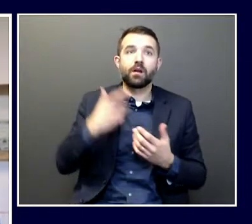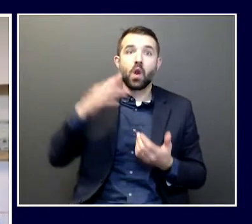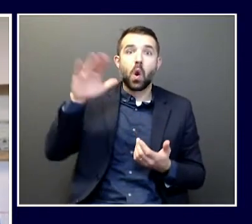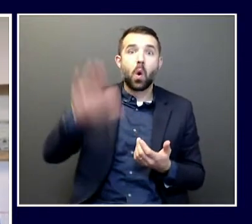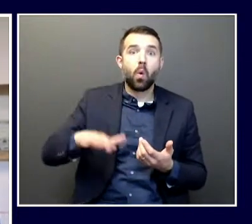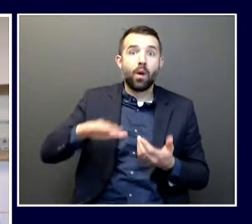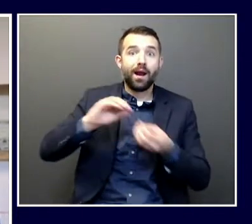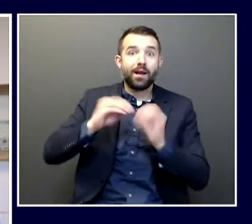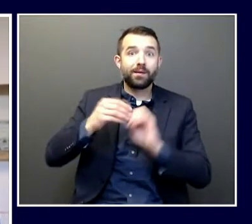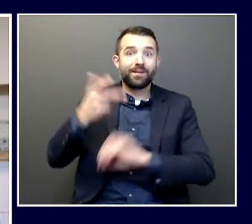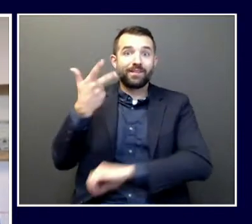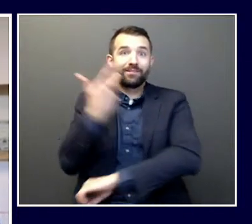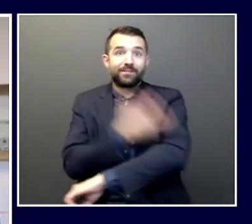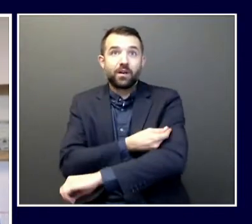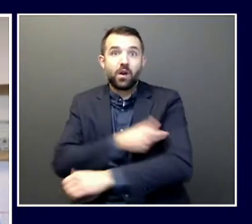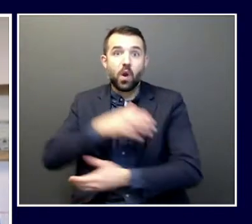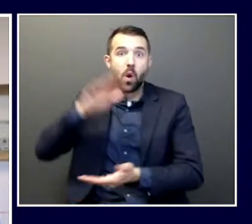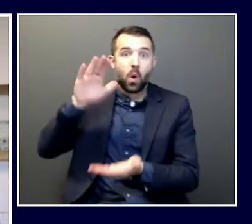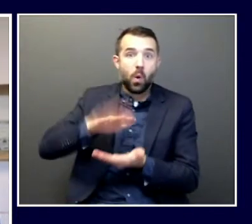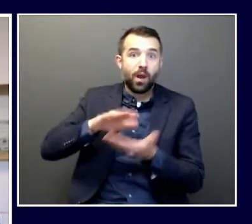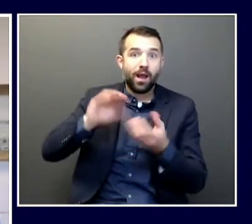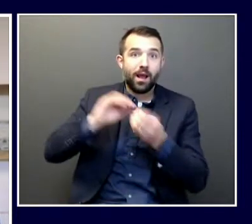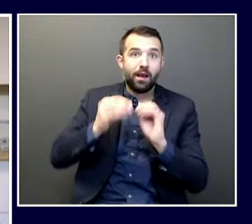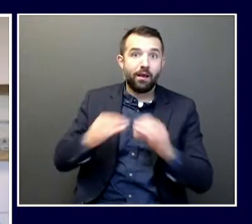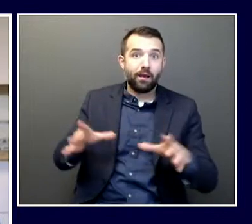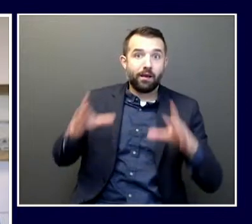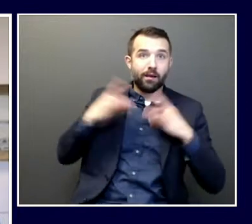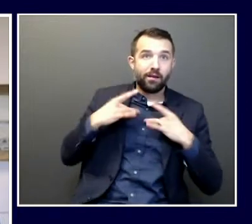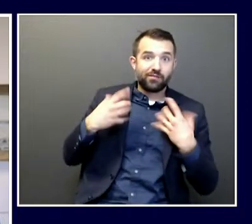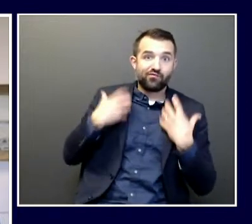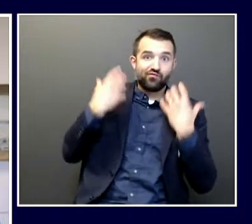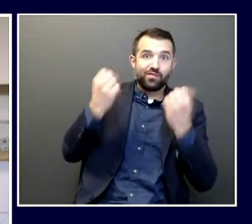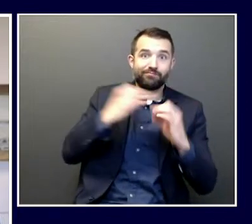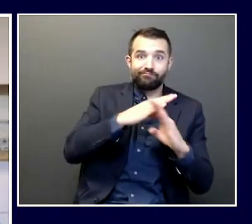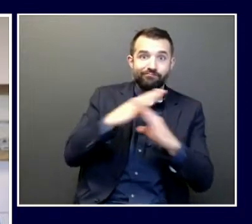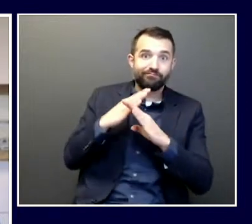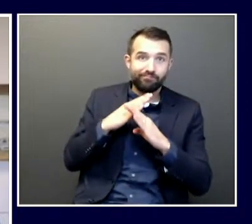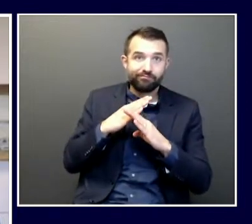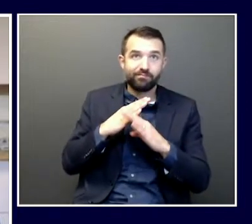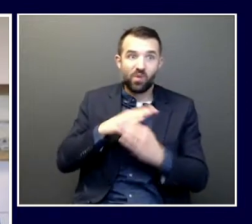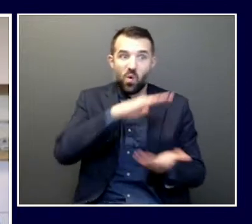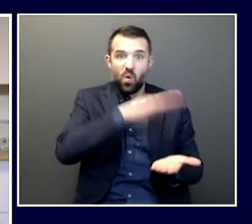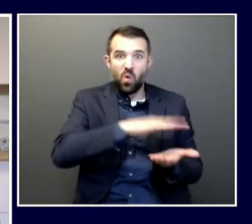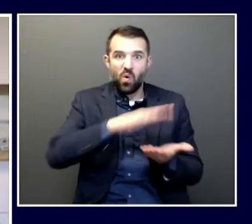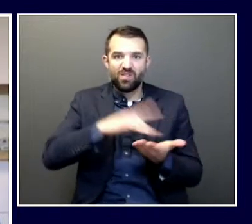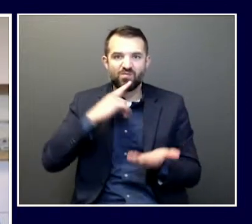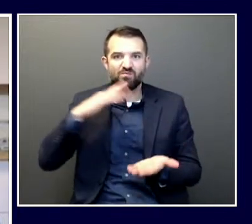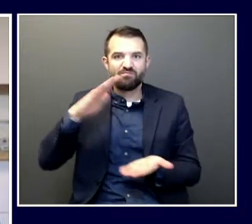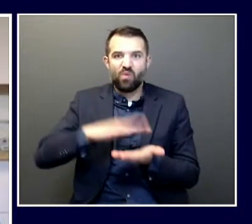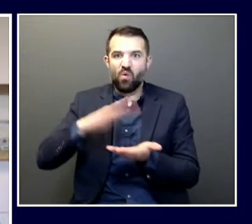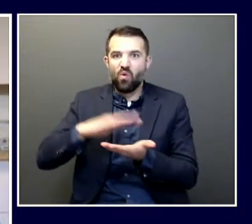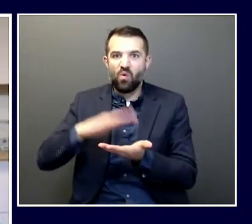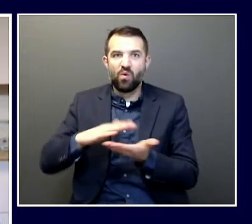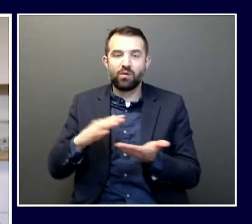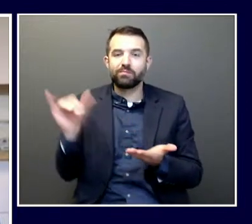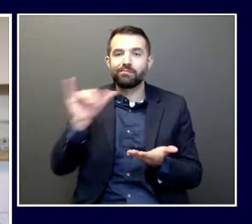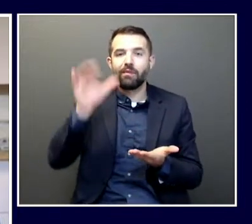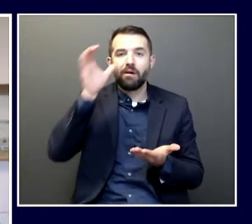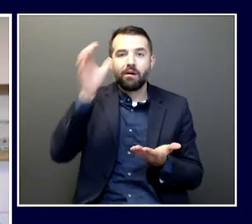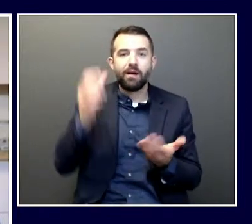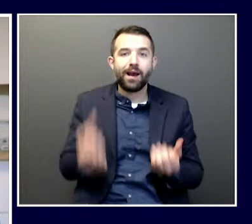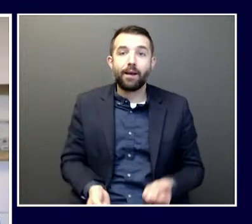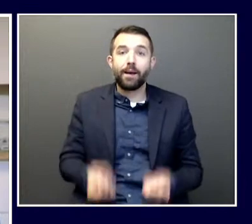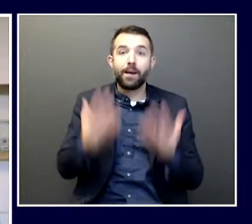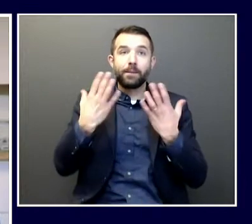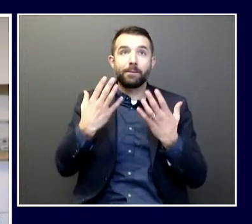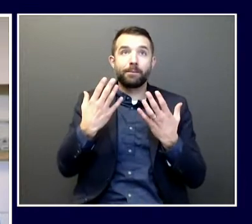of pre-existing viral immunity, what you get is, in effect, gasoline on fire. What you get is